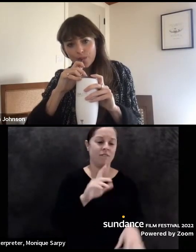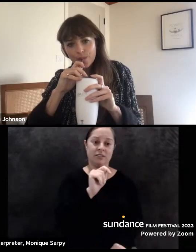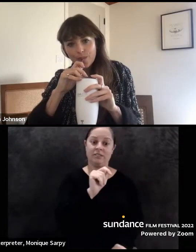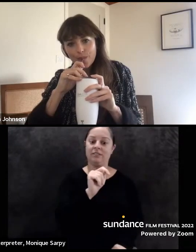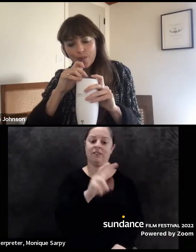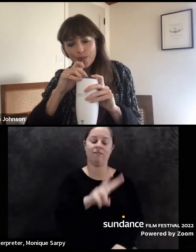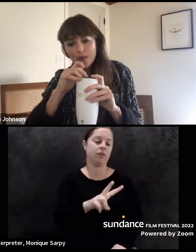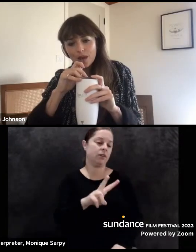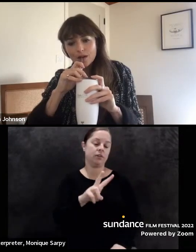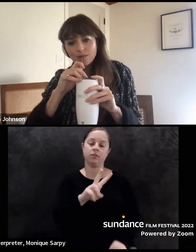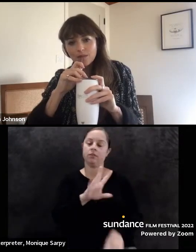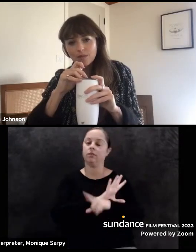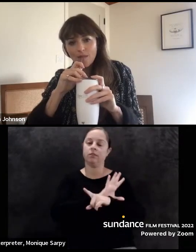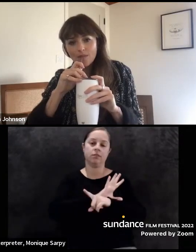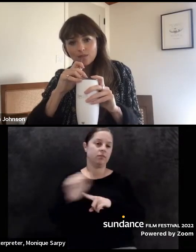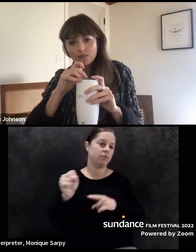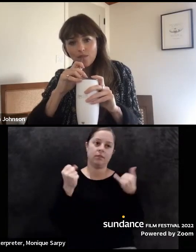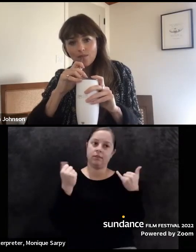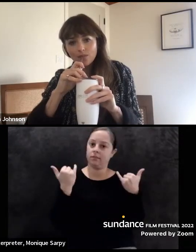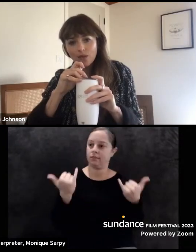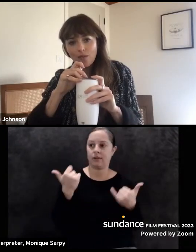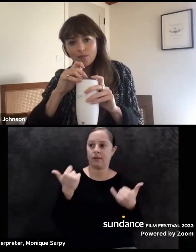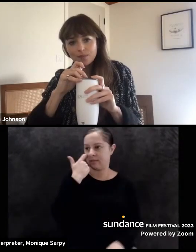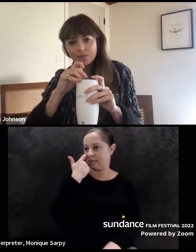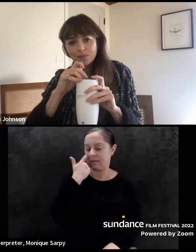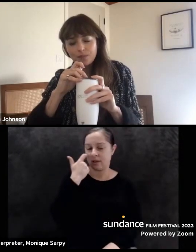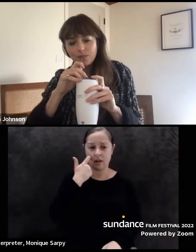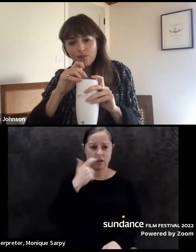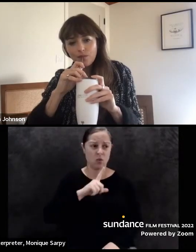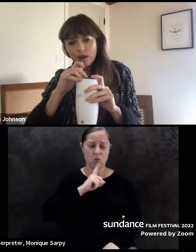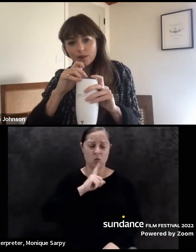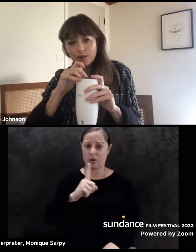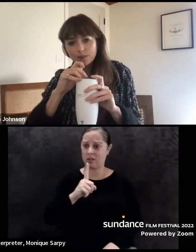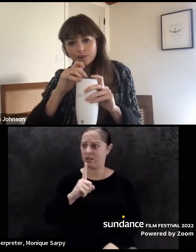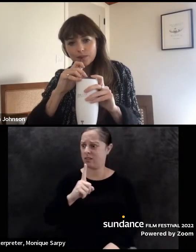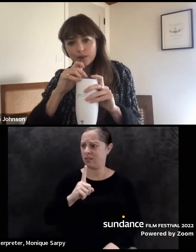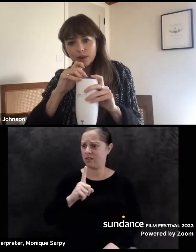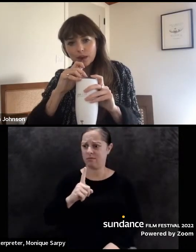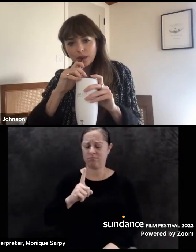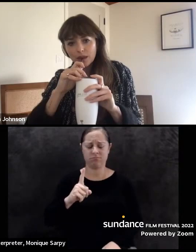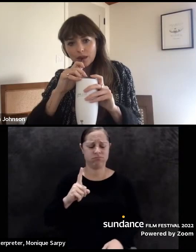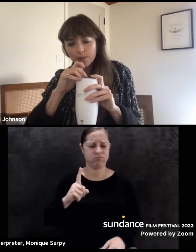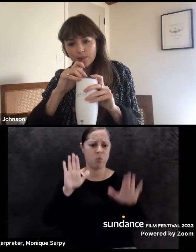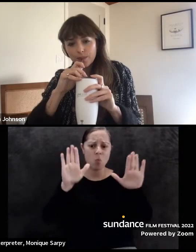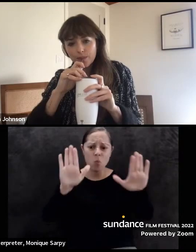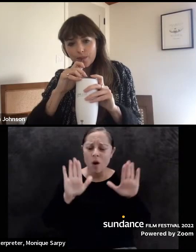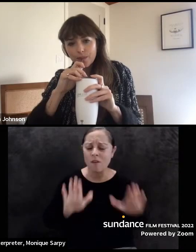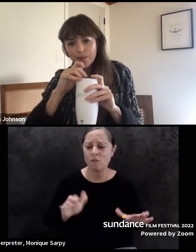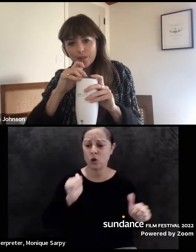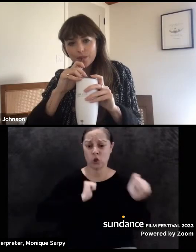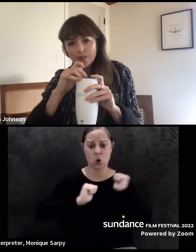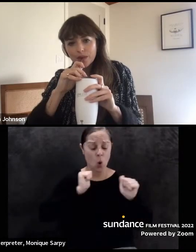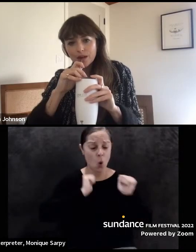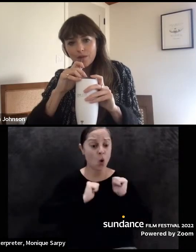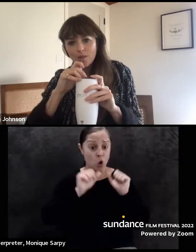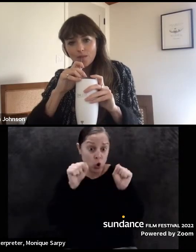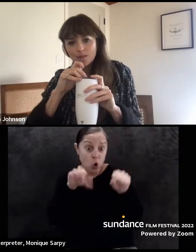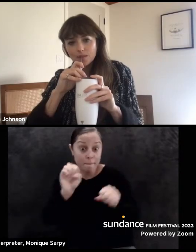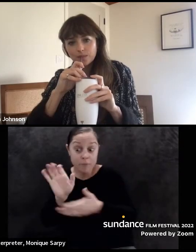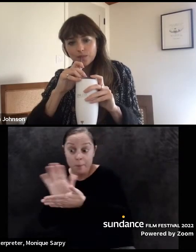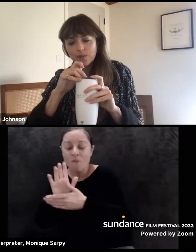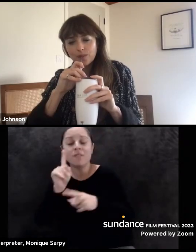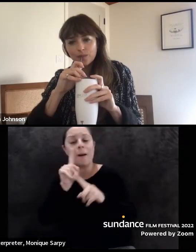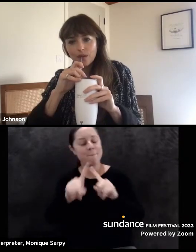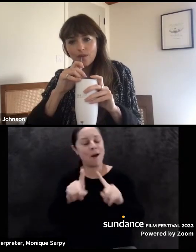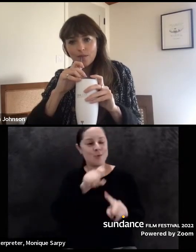lately. We've seen some really amazing shows that could have been movies, you know what I mean? But you love that they're a show because you kind of get